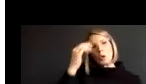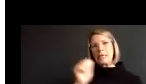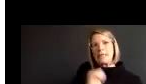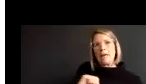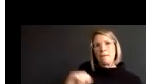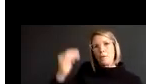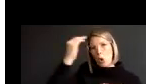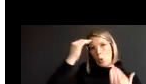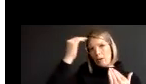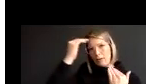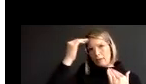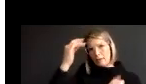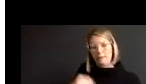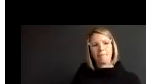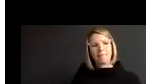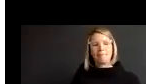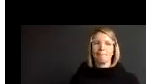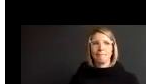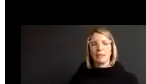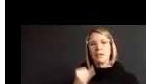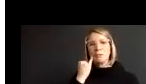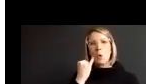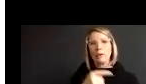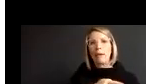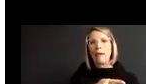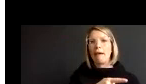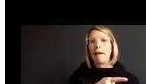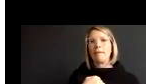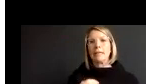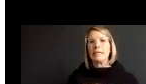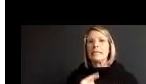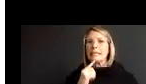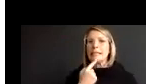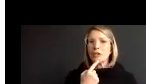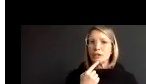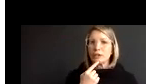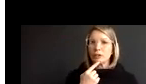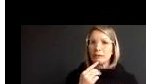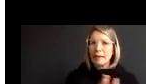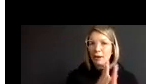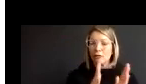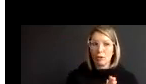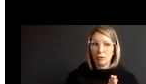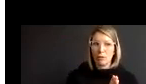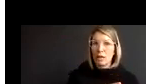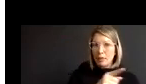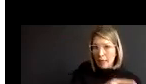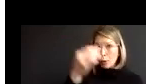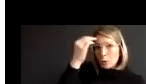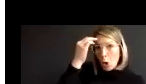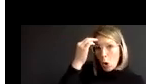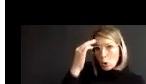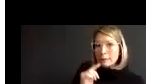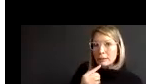for example, if a person has a serious risk that is impacting their safety and their well-being, are they aware that they have that risk